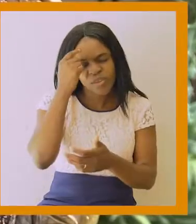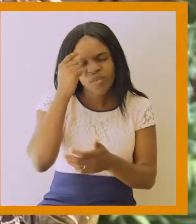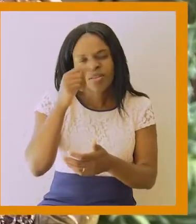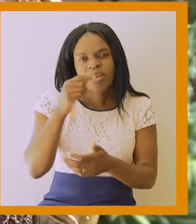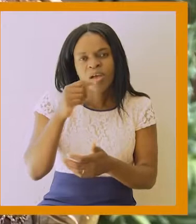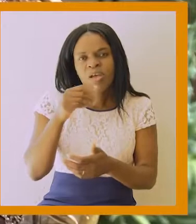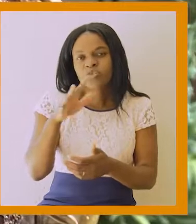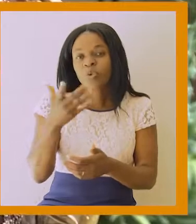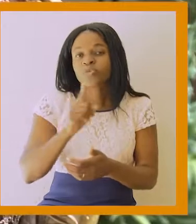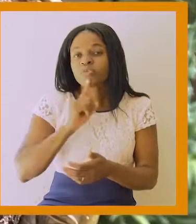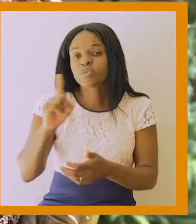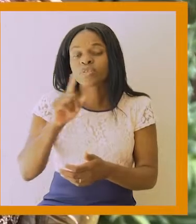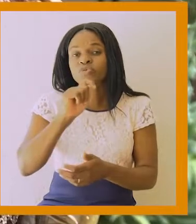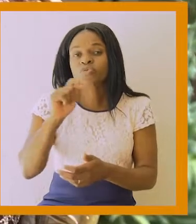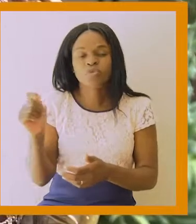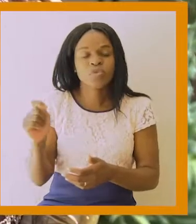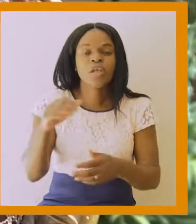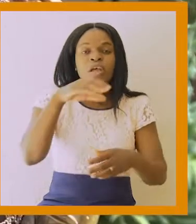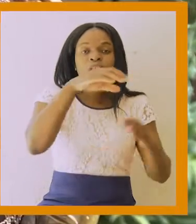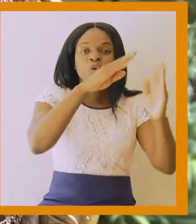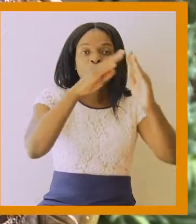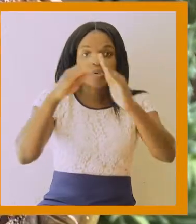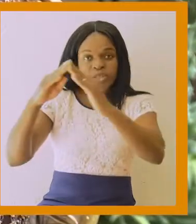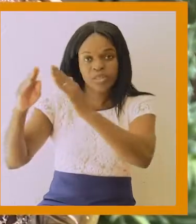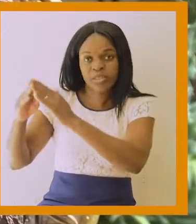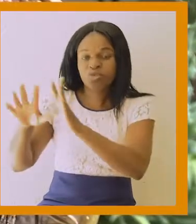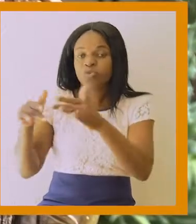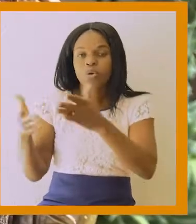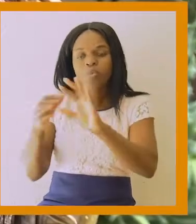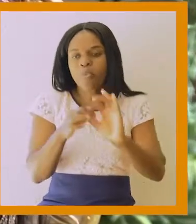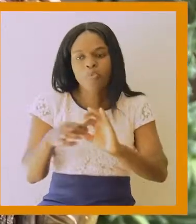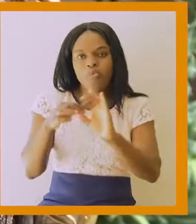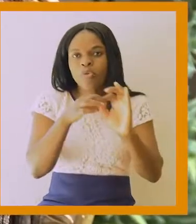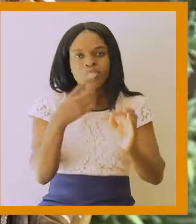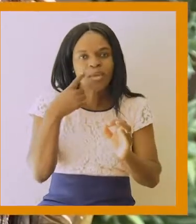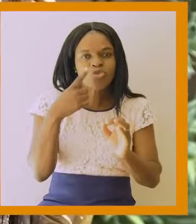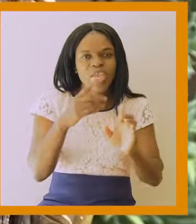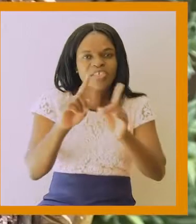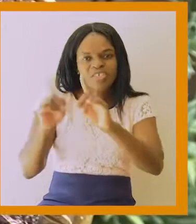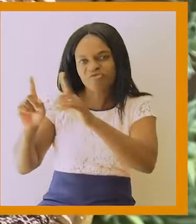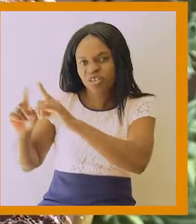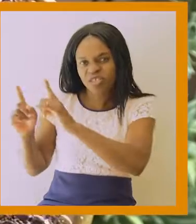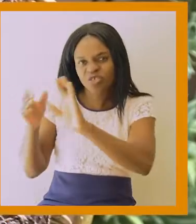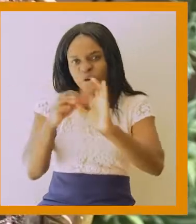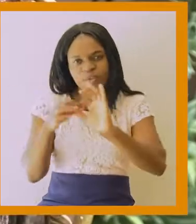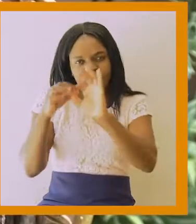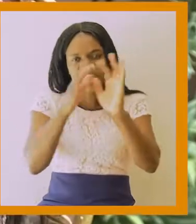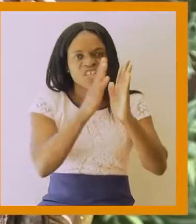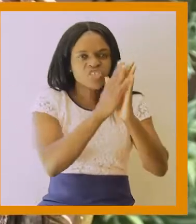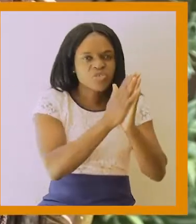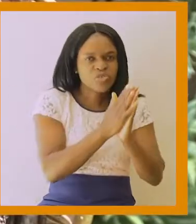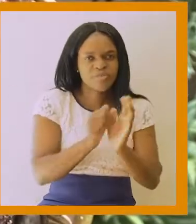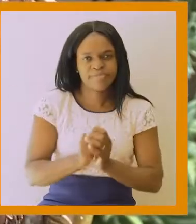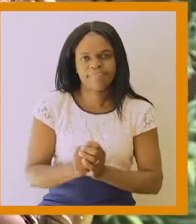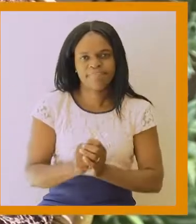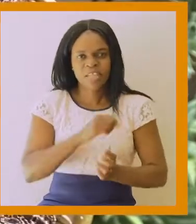recommendations that you would give to communities as well as institutions? And here I'm looking at churches, I'm looking